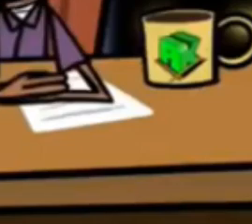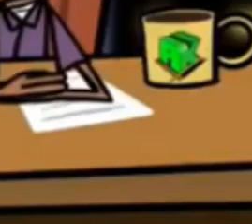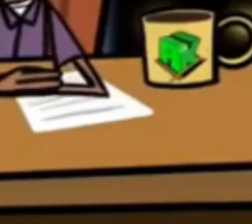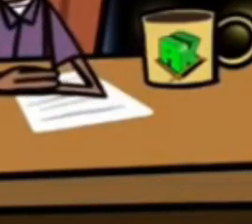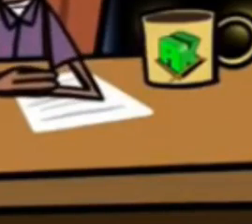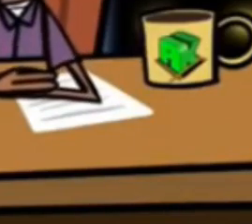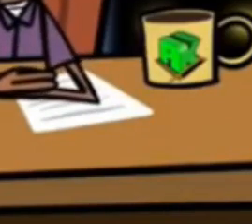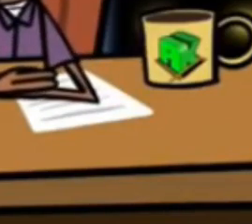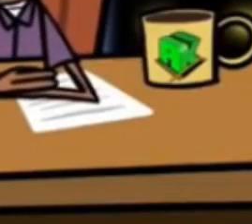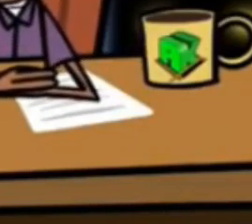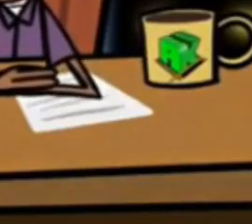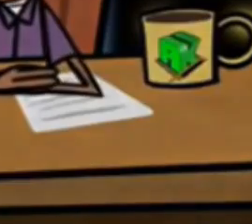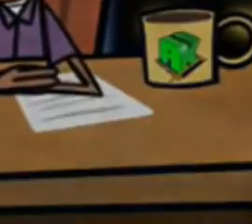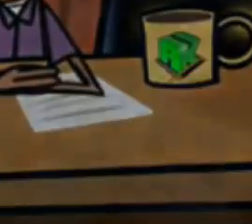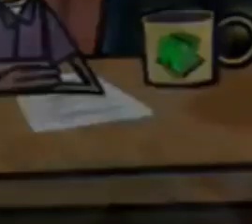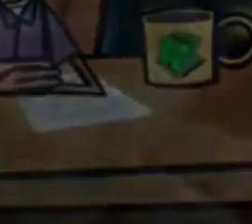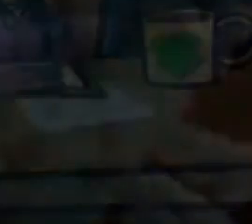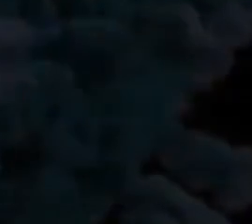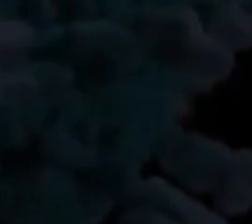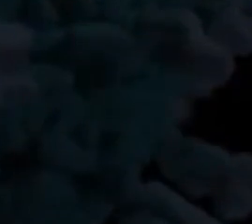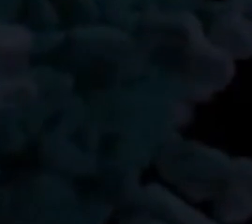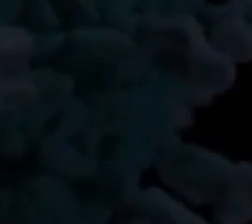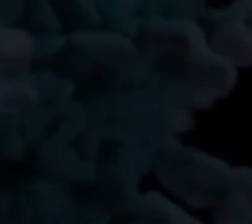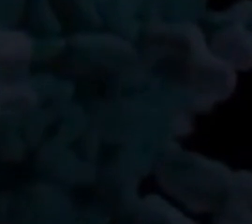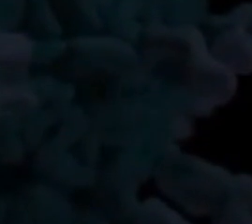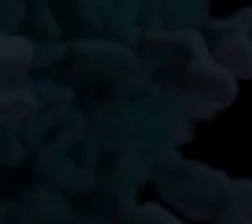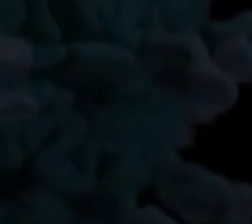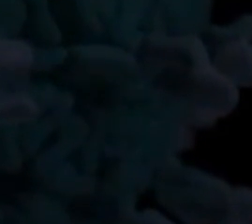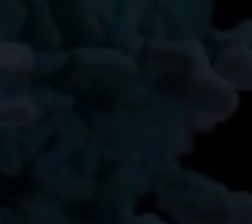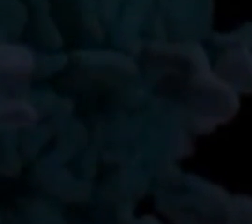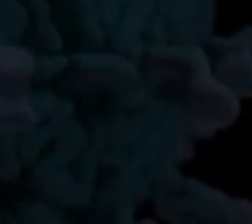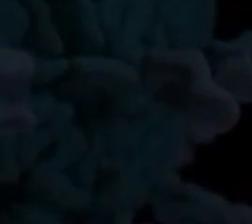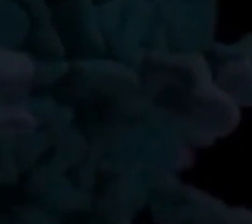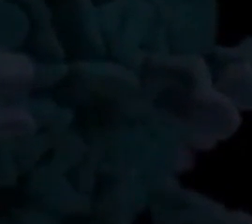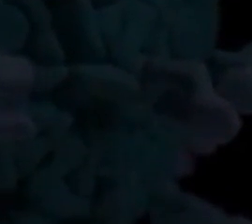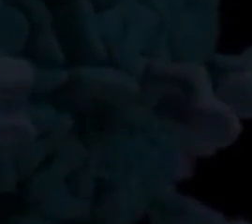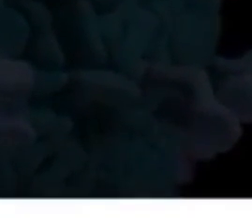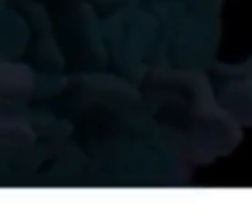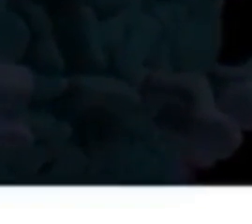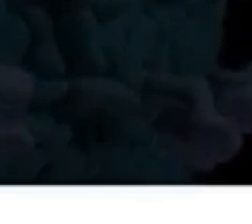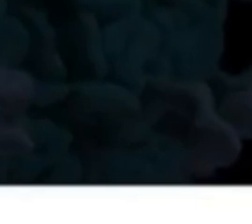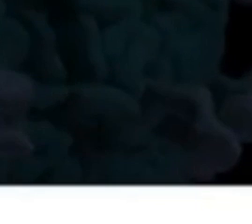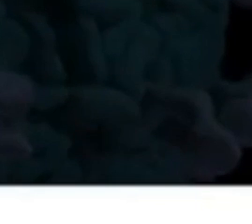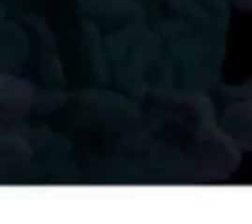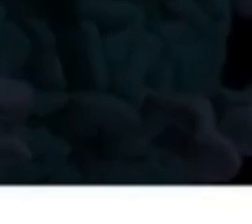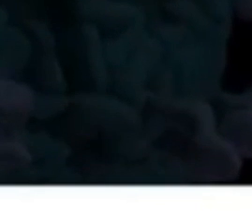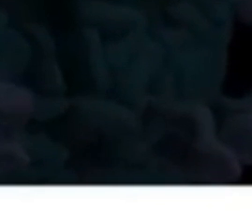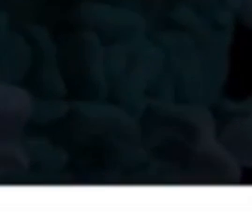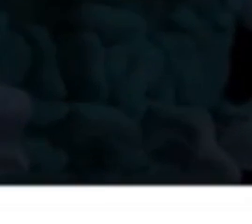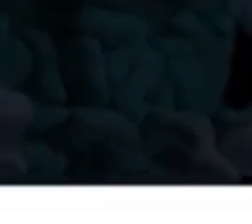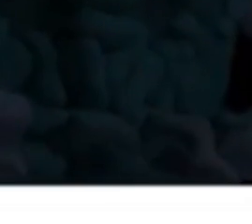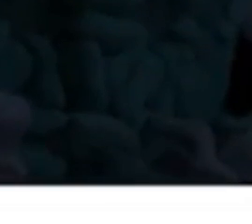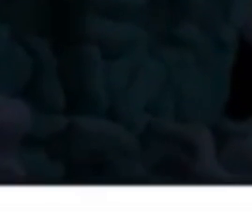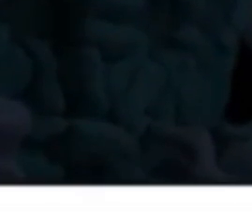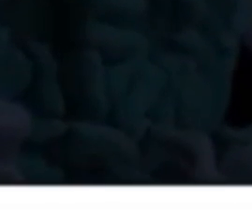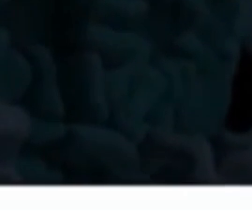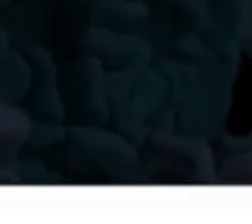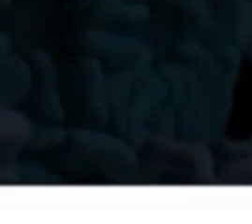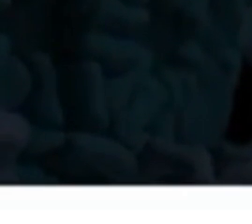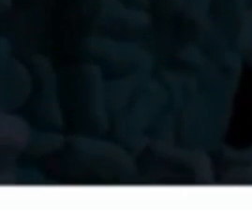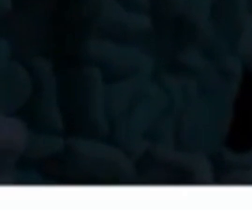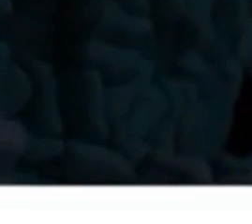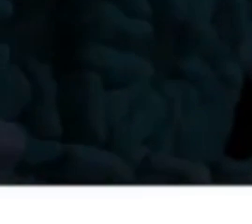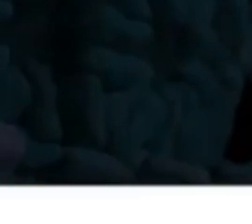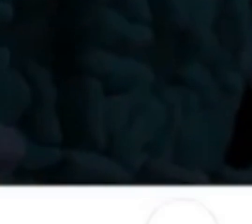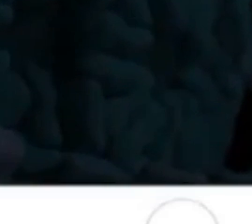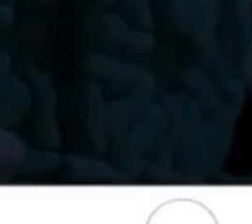fever, cough, and sore throat. To date, 6 cases recovered